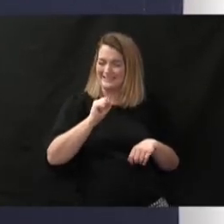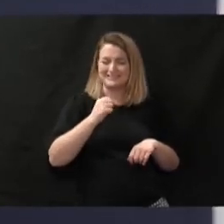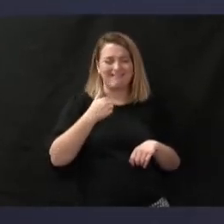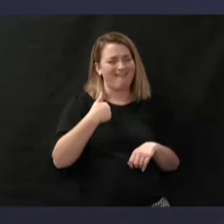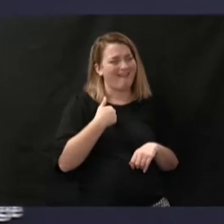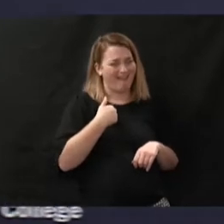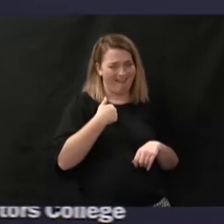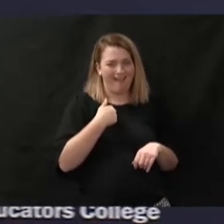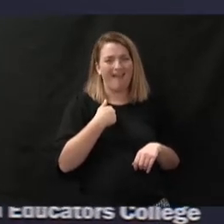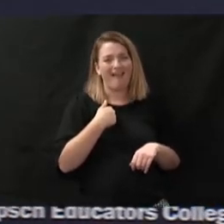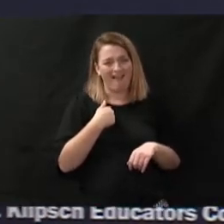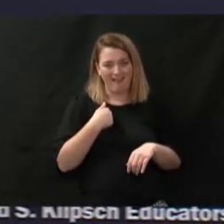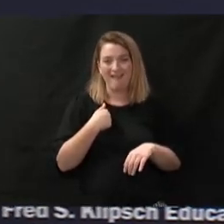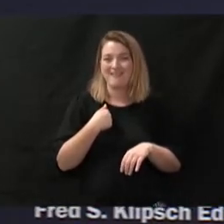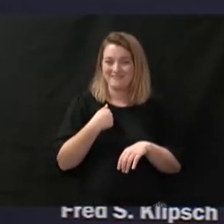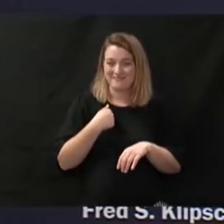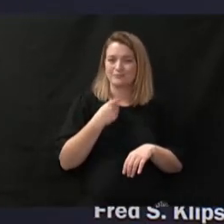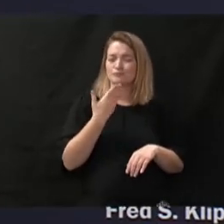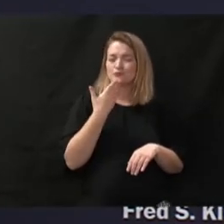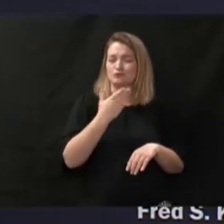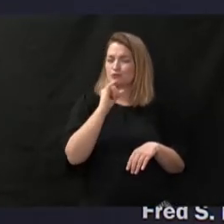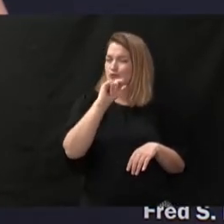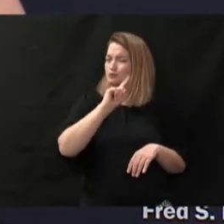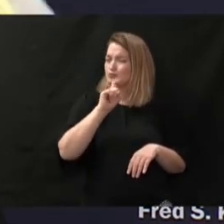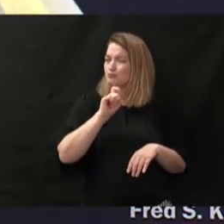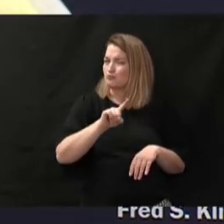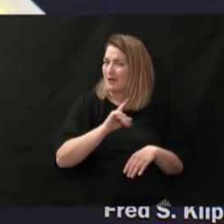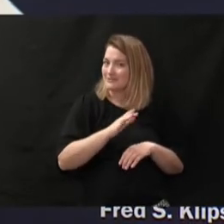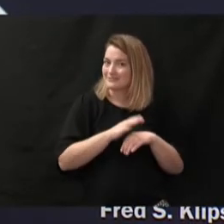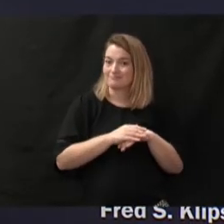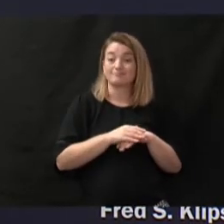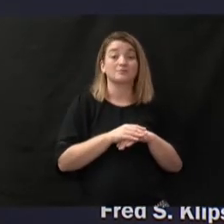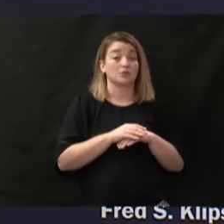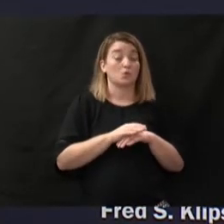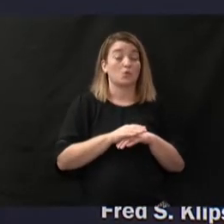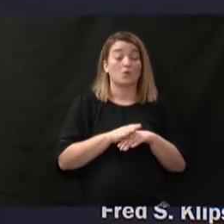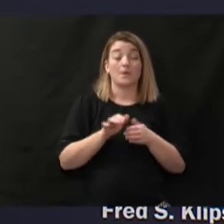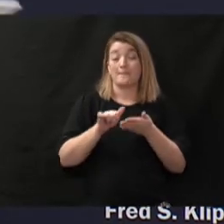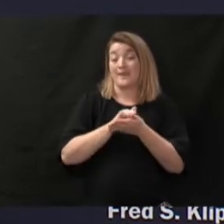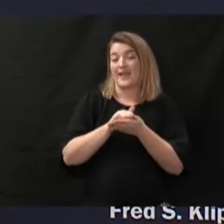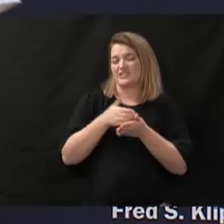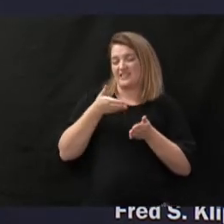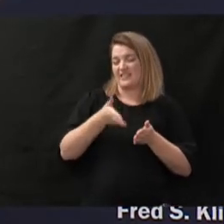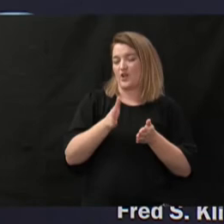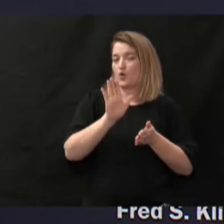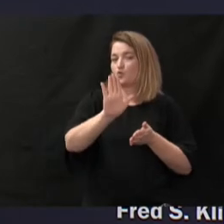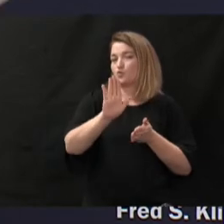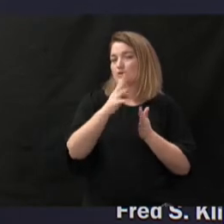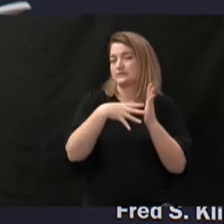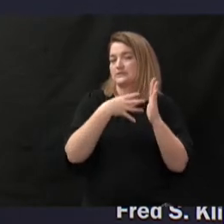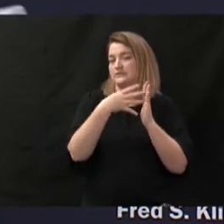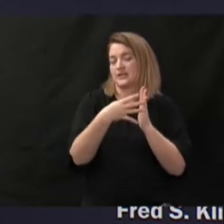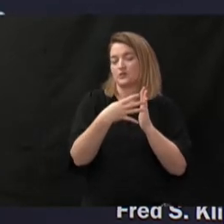the page that is on is on your schedule, and it is in